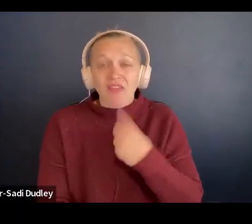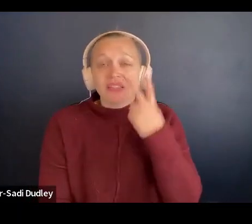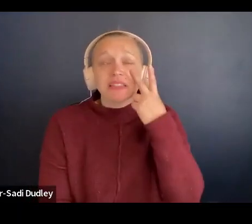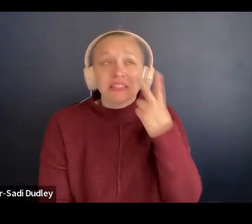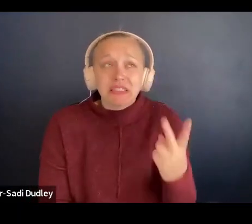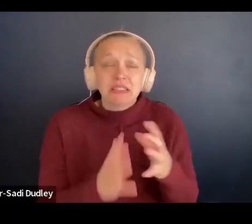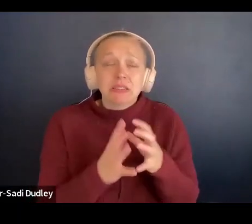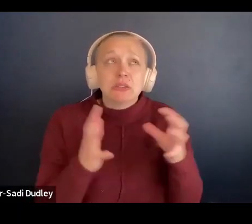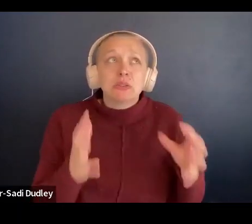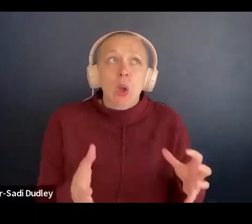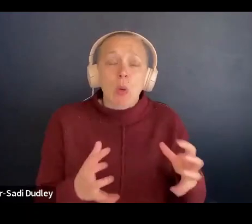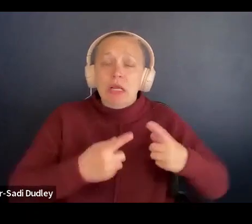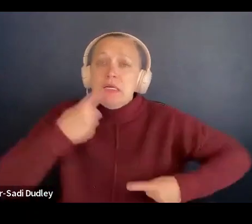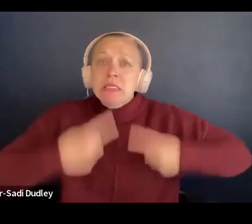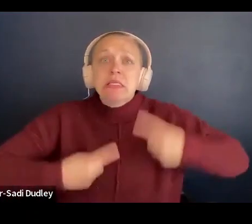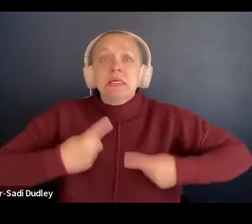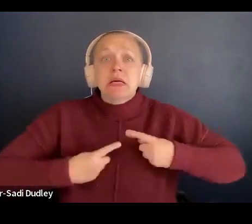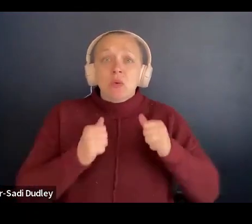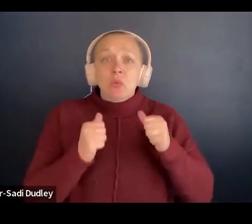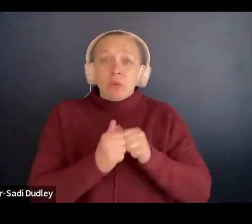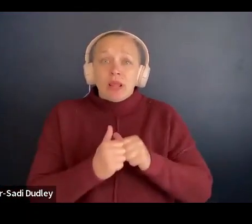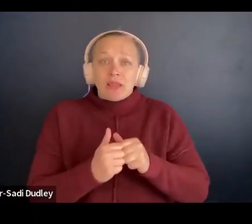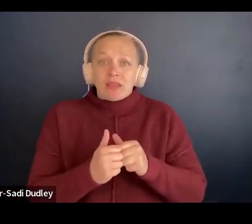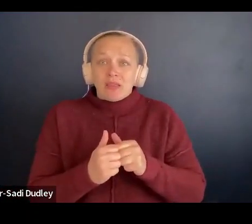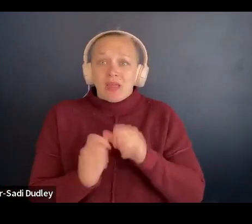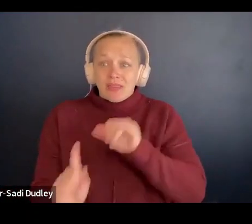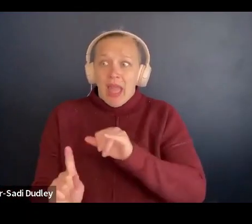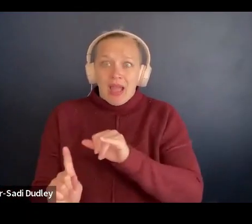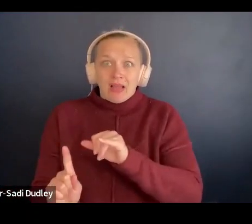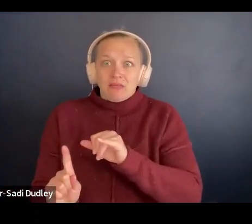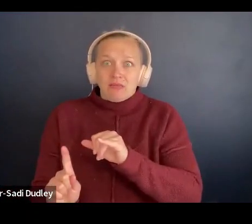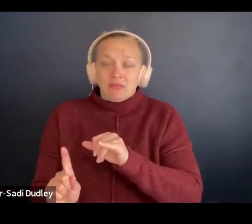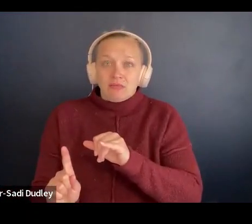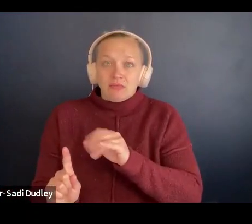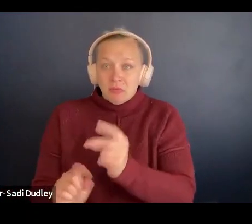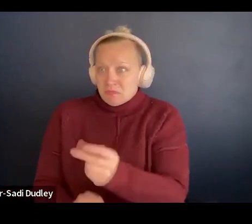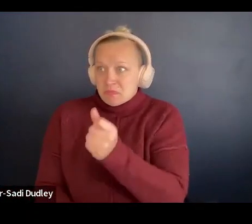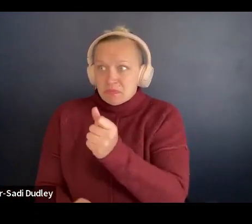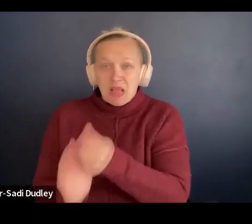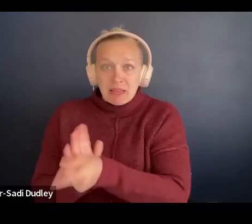during planning. When things are pre-planned, you do not see that conflict. It really